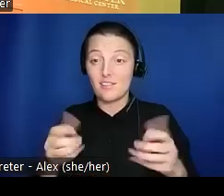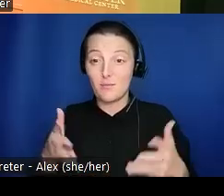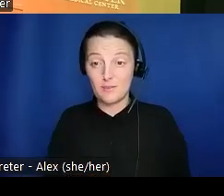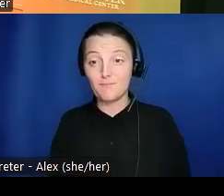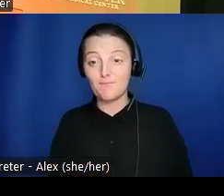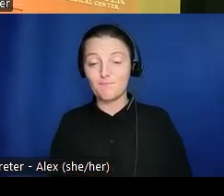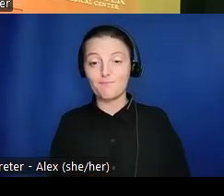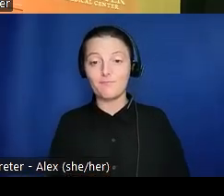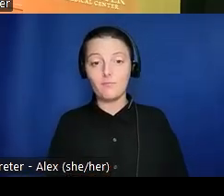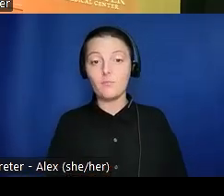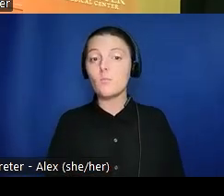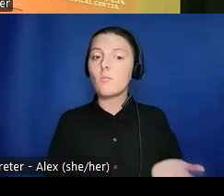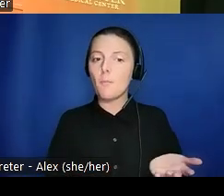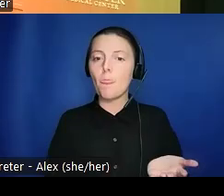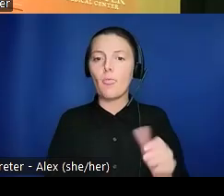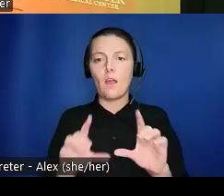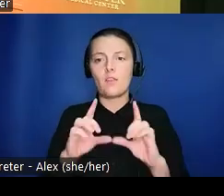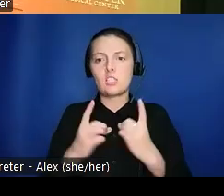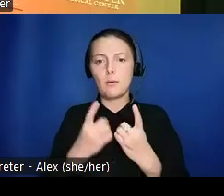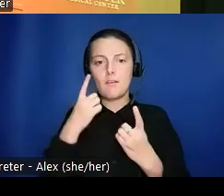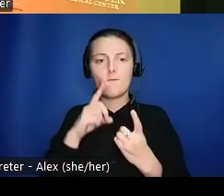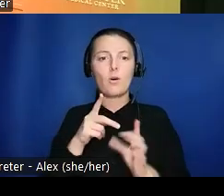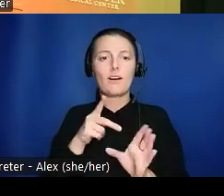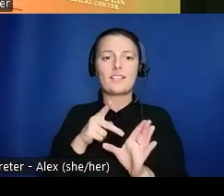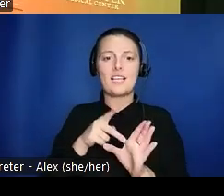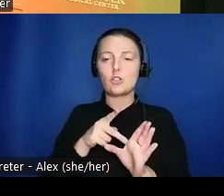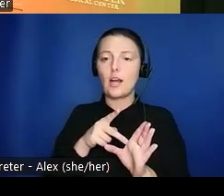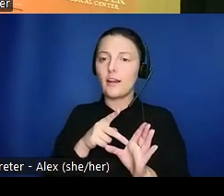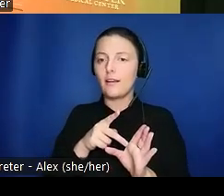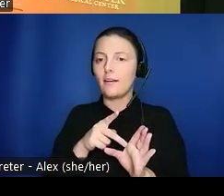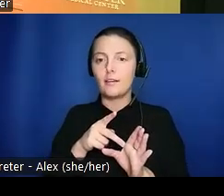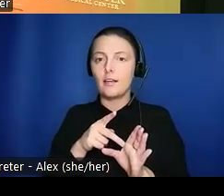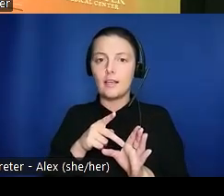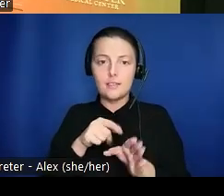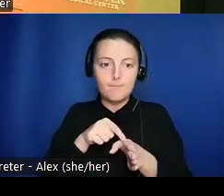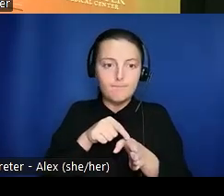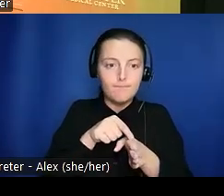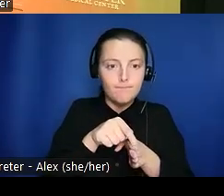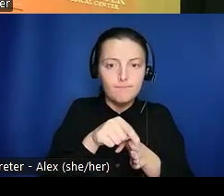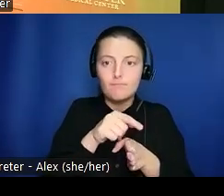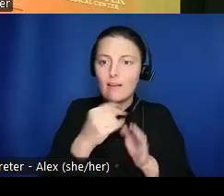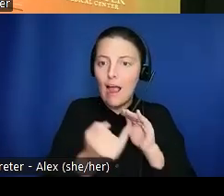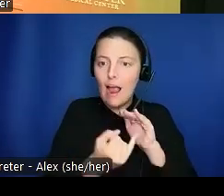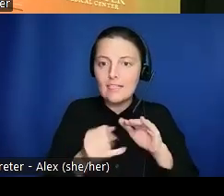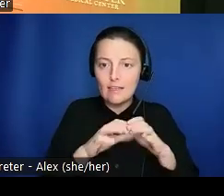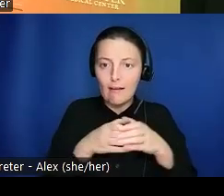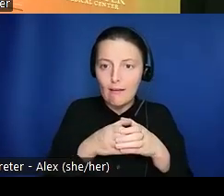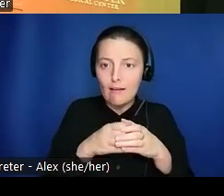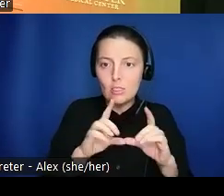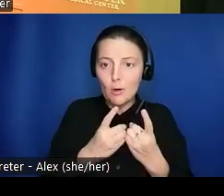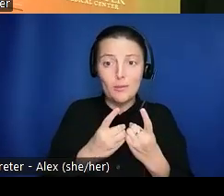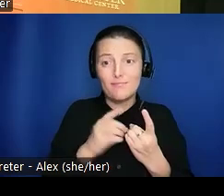Psychiatry truly is no longer an isolated department. And in fact, we are